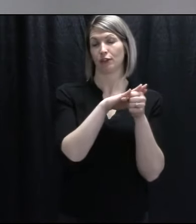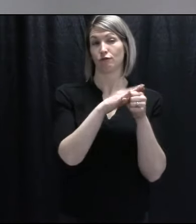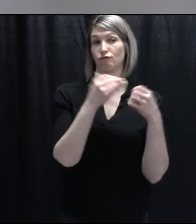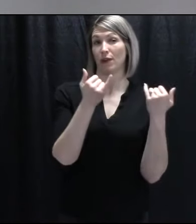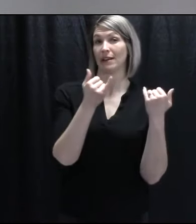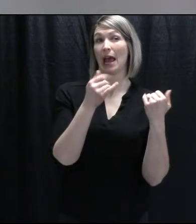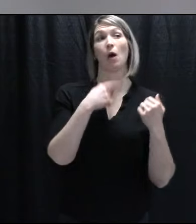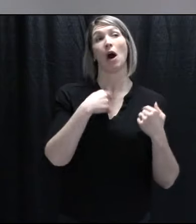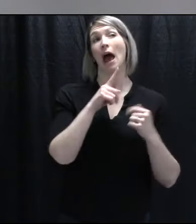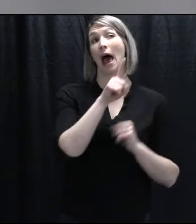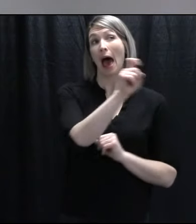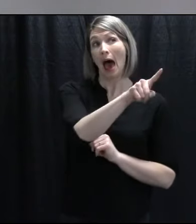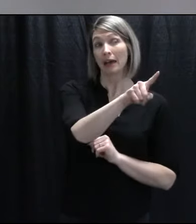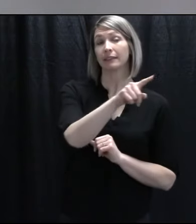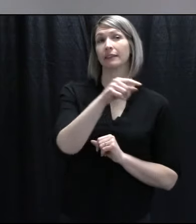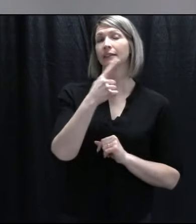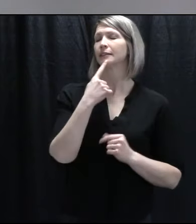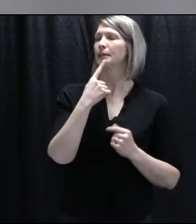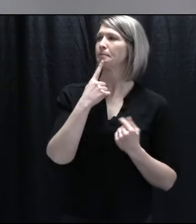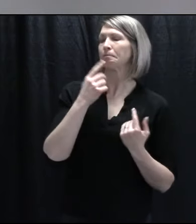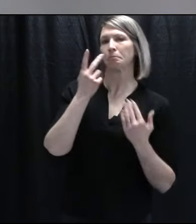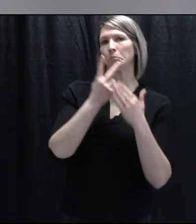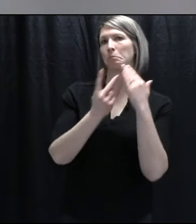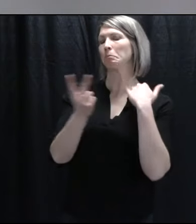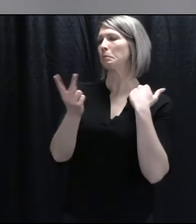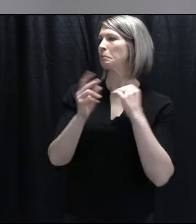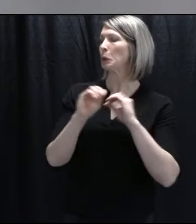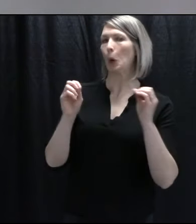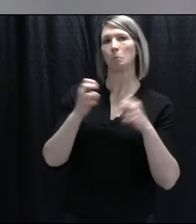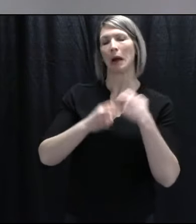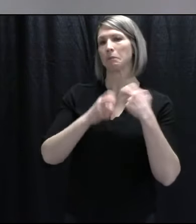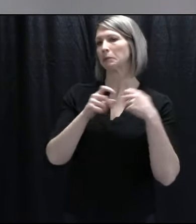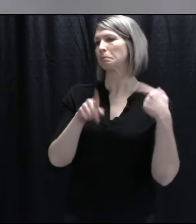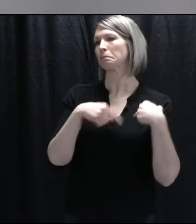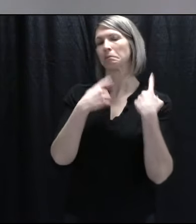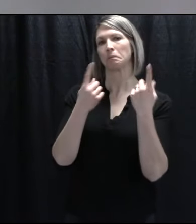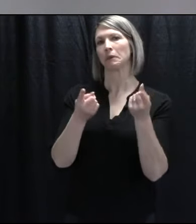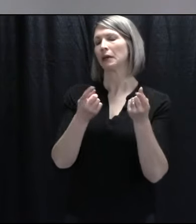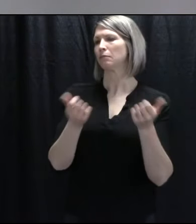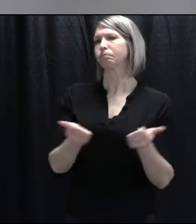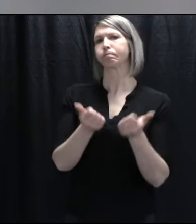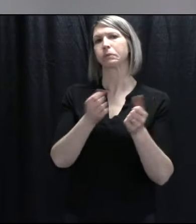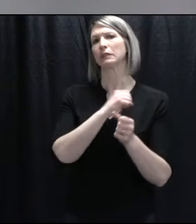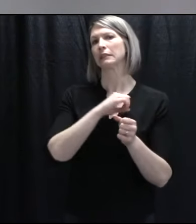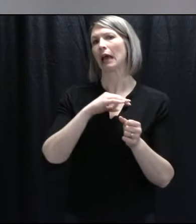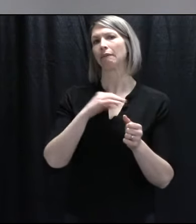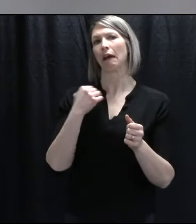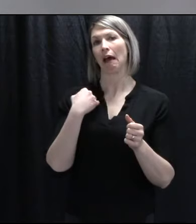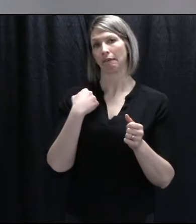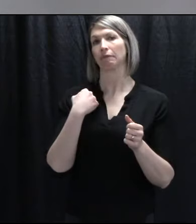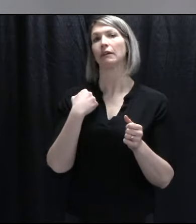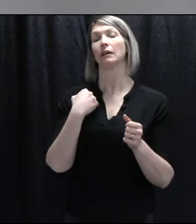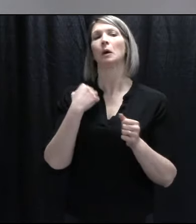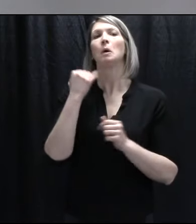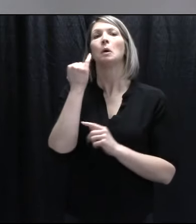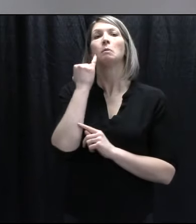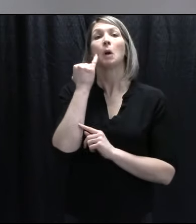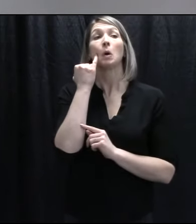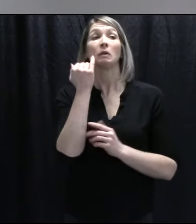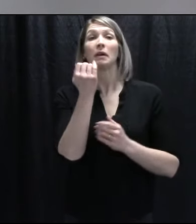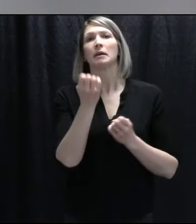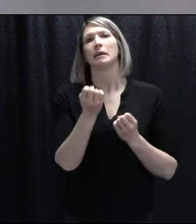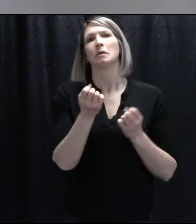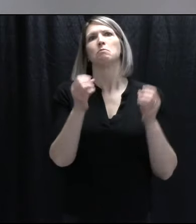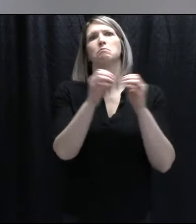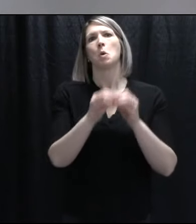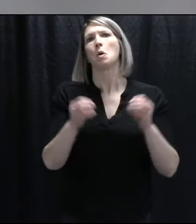issues. Obviously, it's something they'll monitor as time goes by. And as the numbers of staff firm up in terms of who is able to